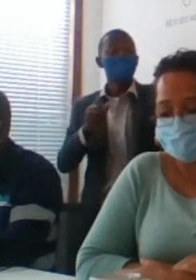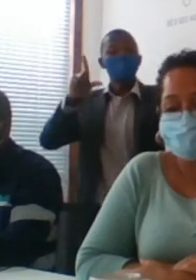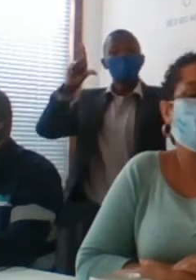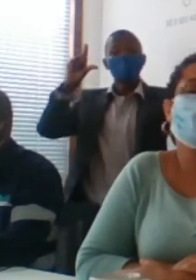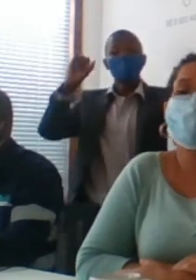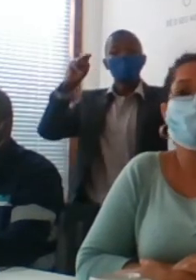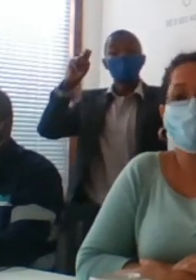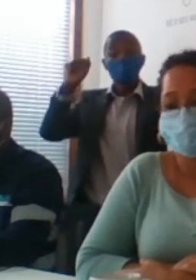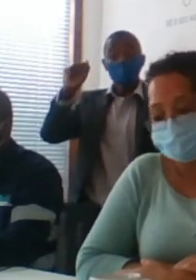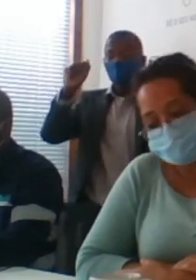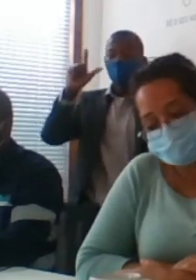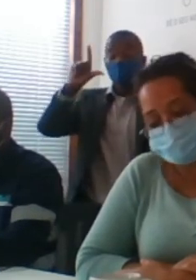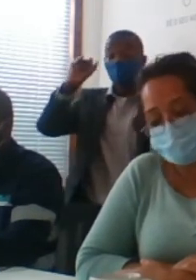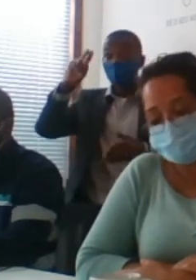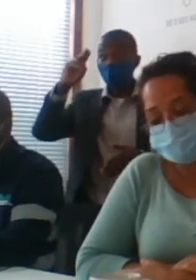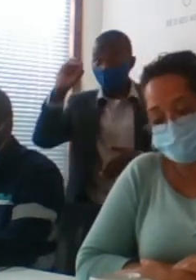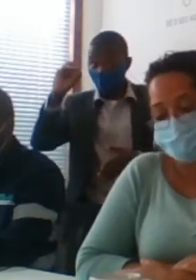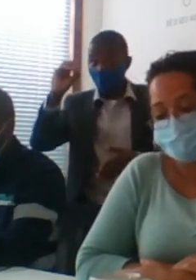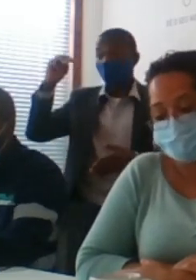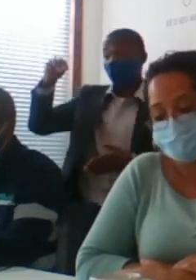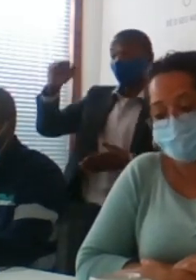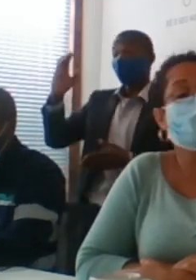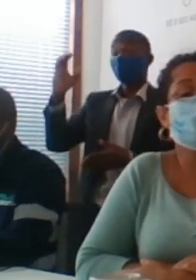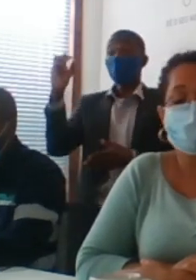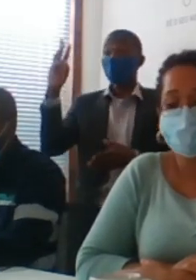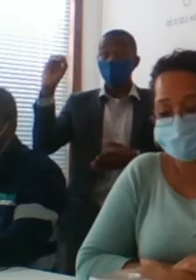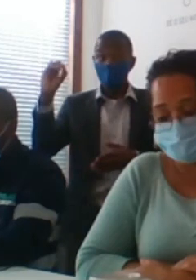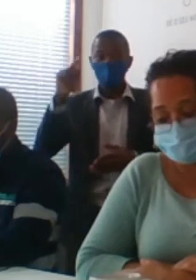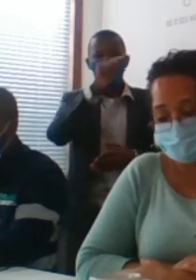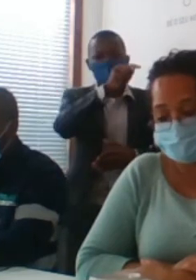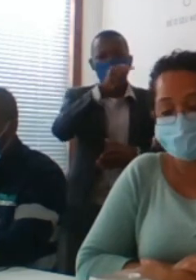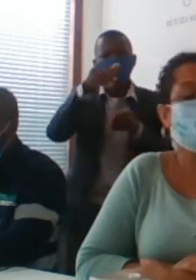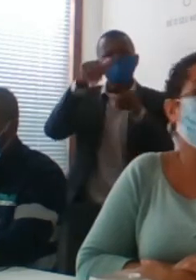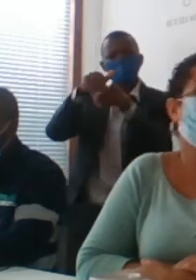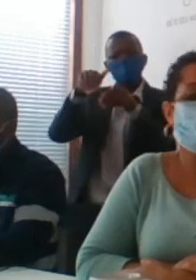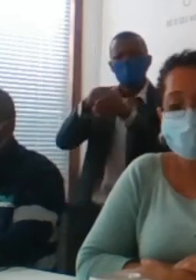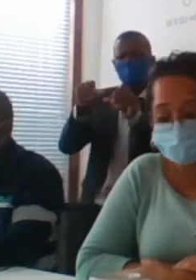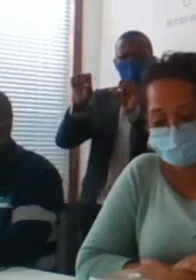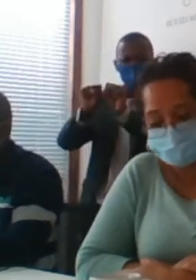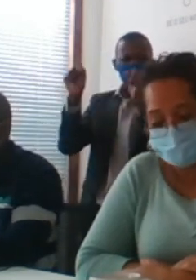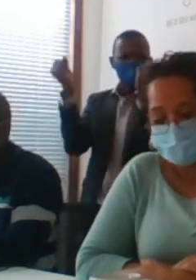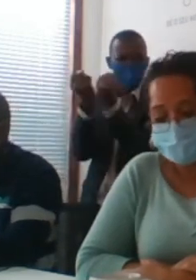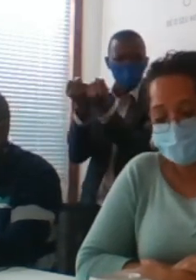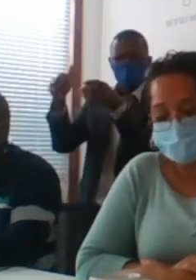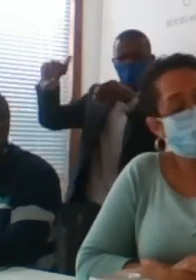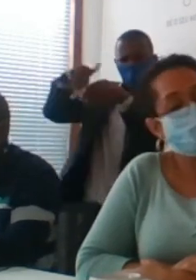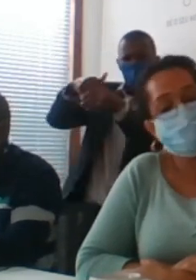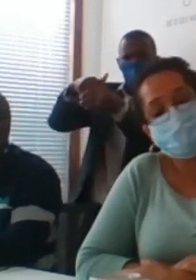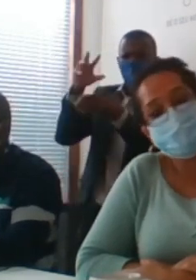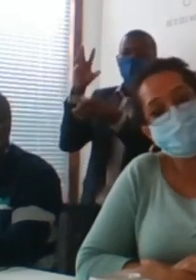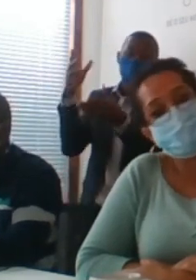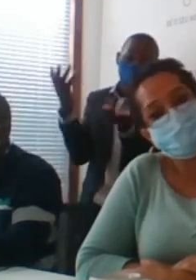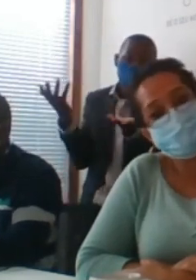in teaching of English language, also a member of the Mozambican Disabled Association,